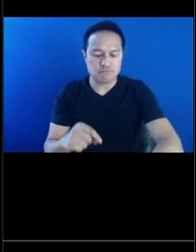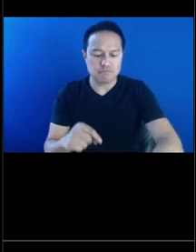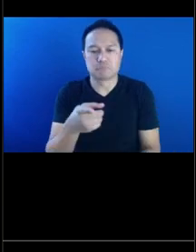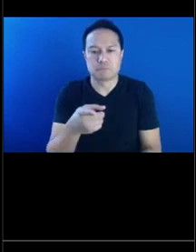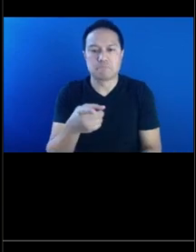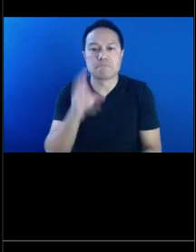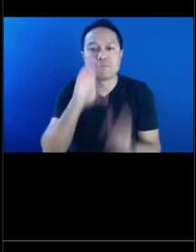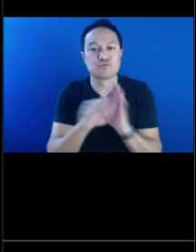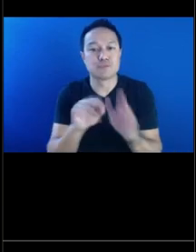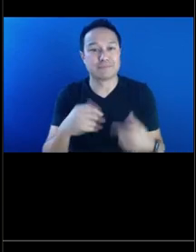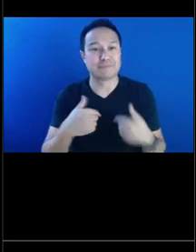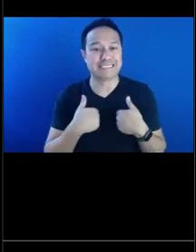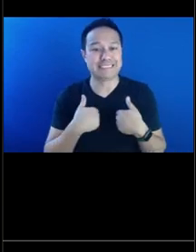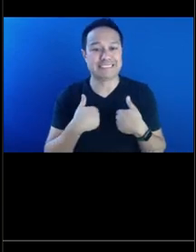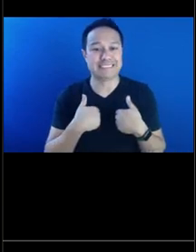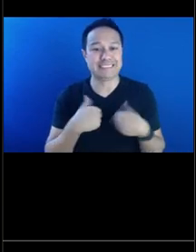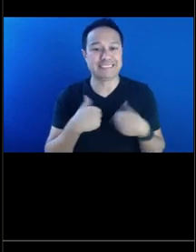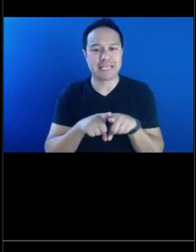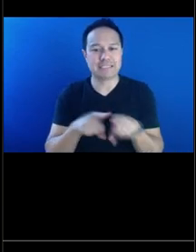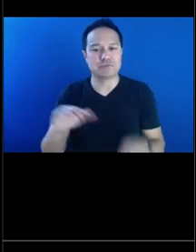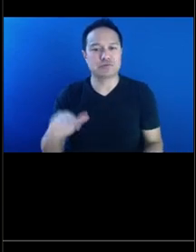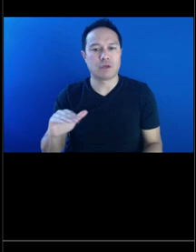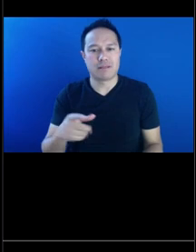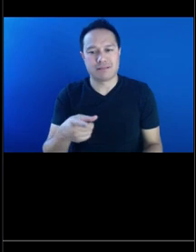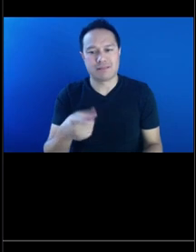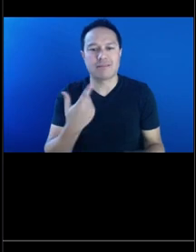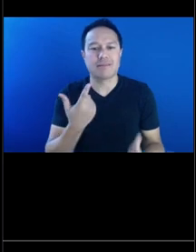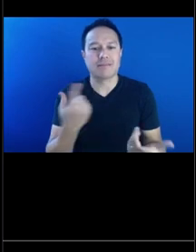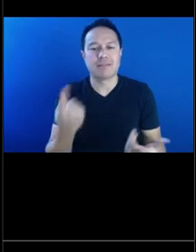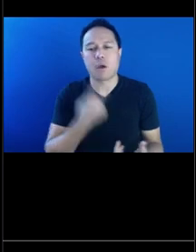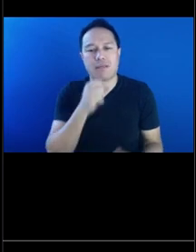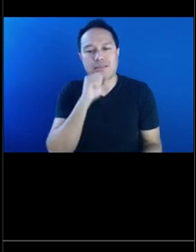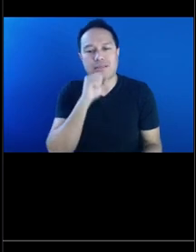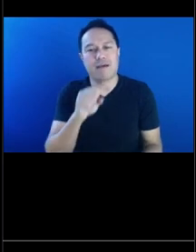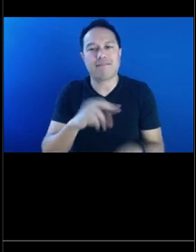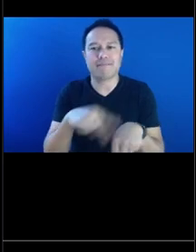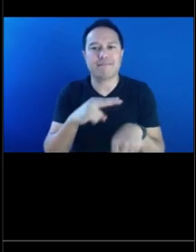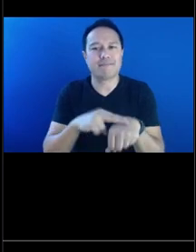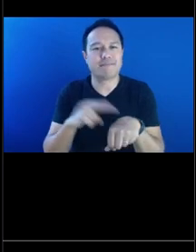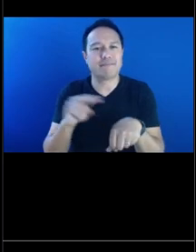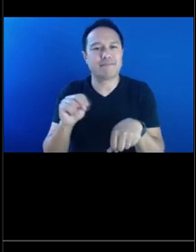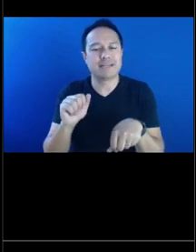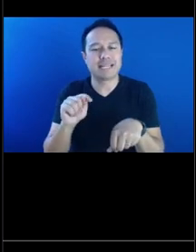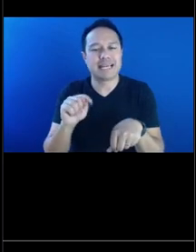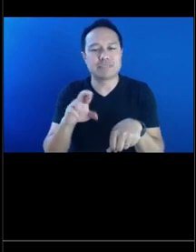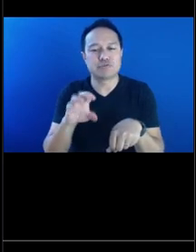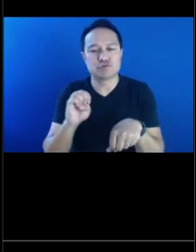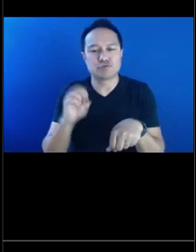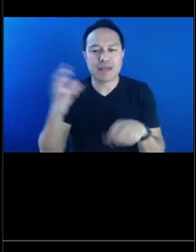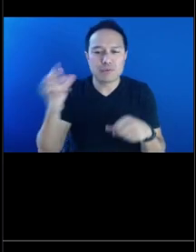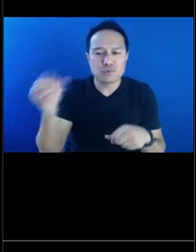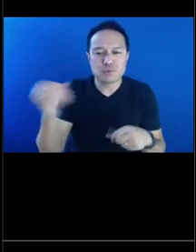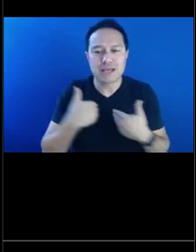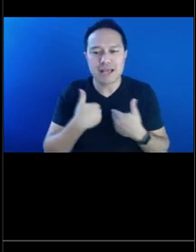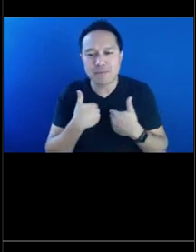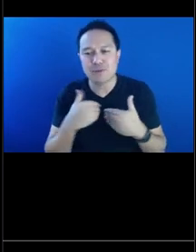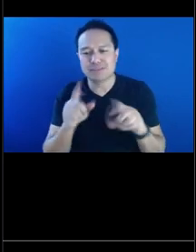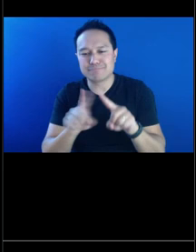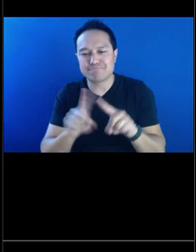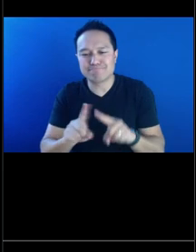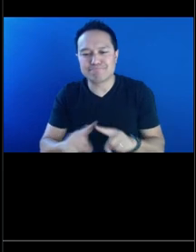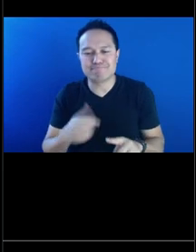a little kid appreciating some nature. I was always really interested in nature and the outdoors and animals, and that kind of